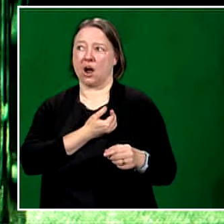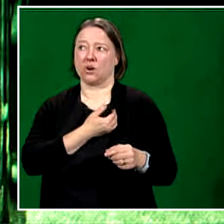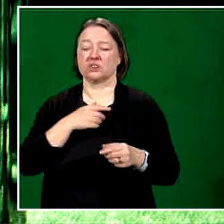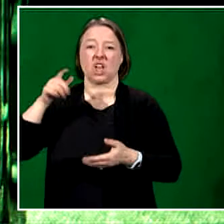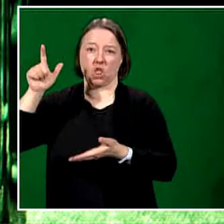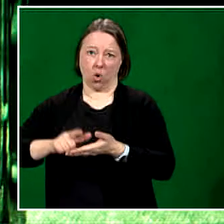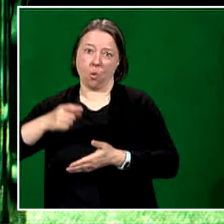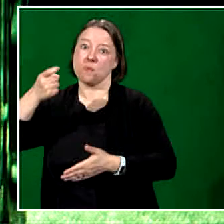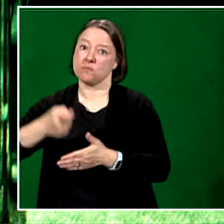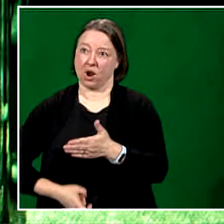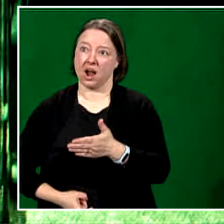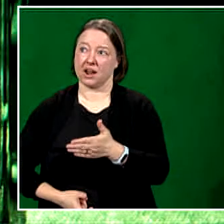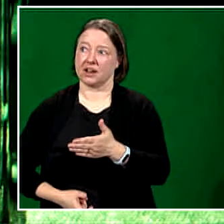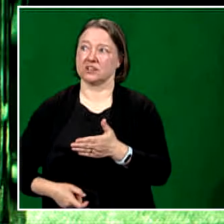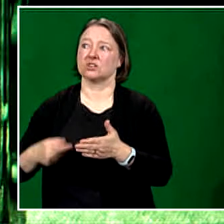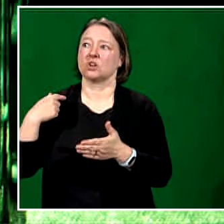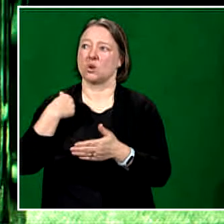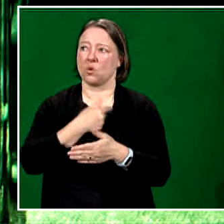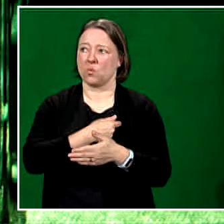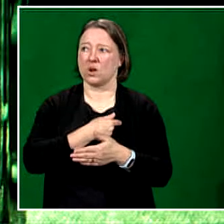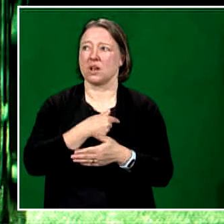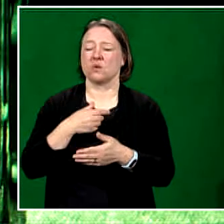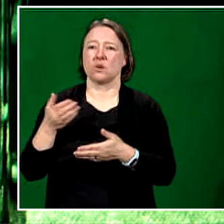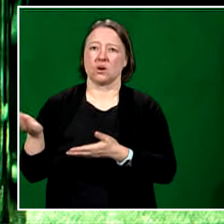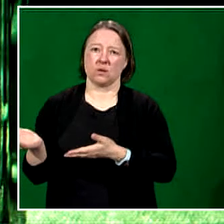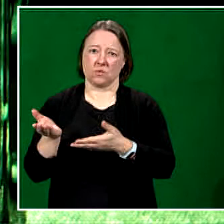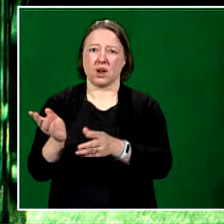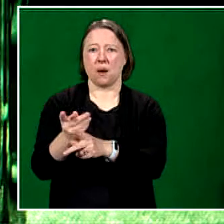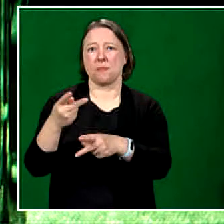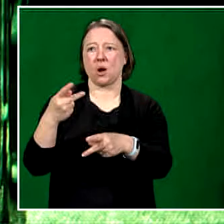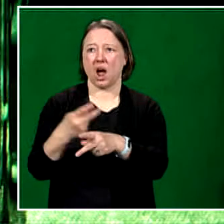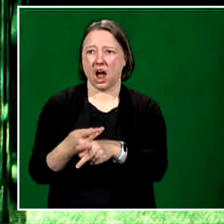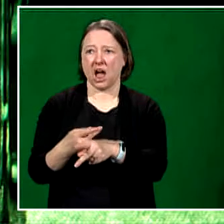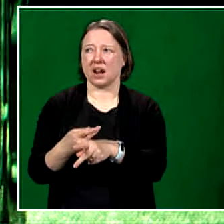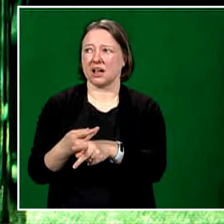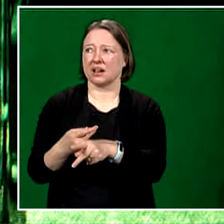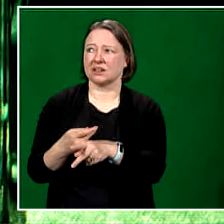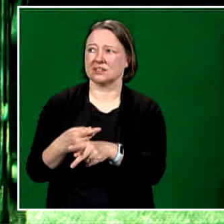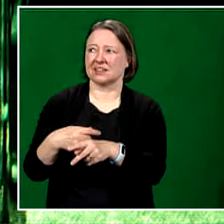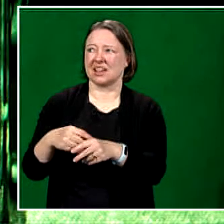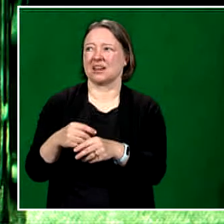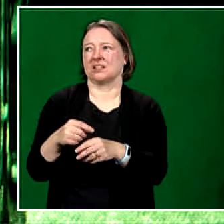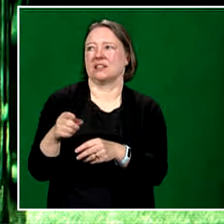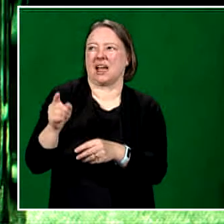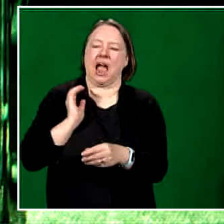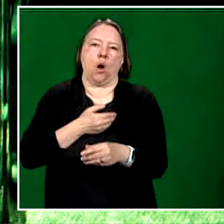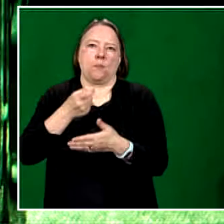to be selling our product at $80 per a bag of 20 kilograms compared to